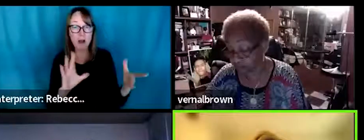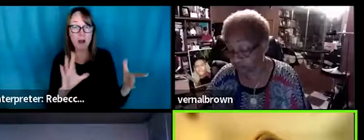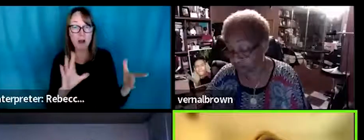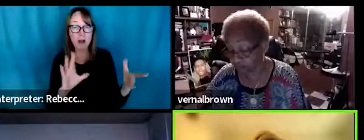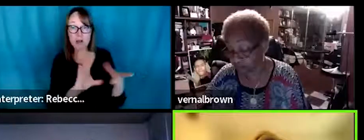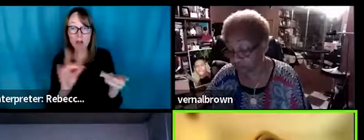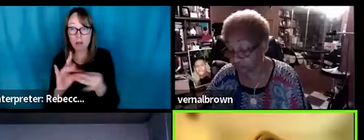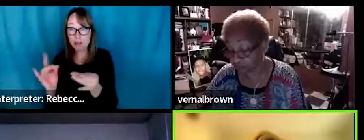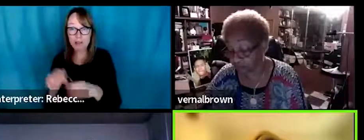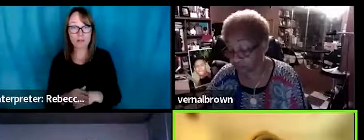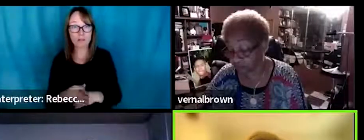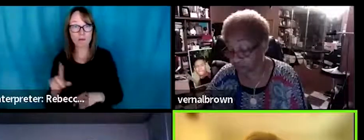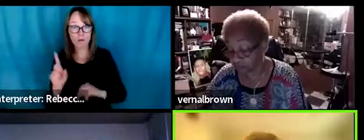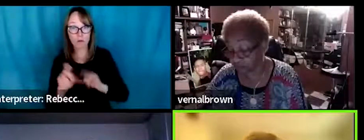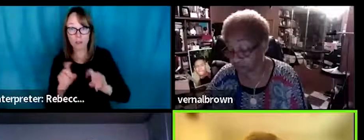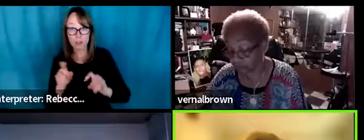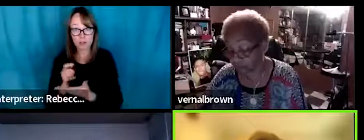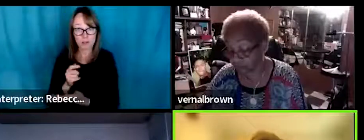Mr. Stewart?